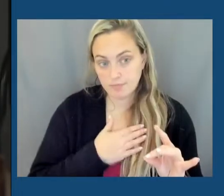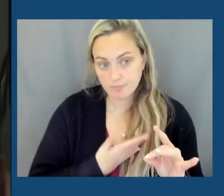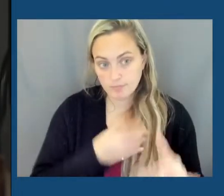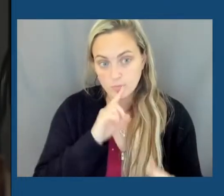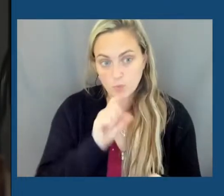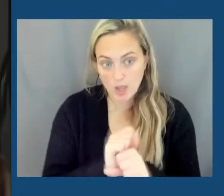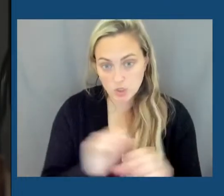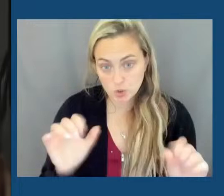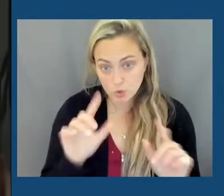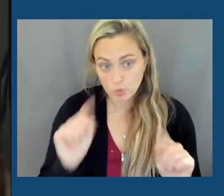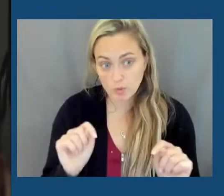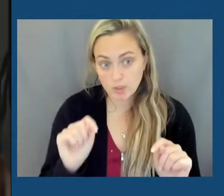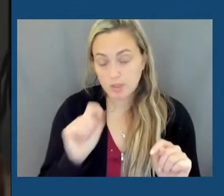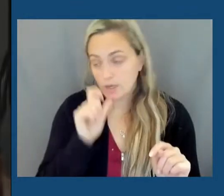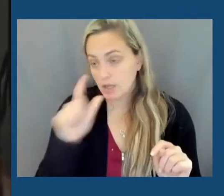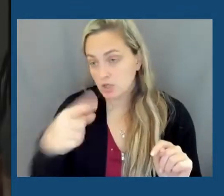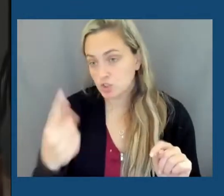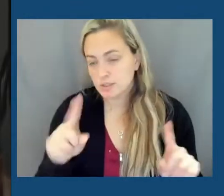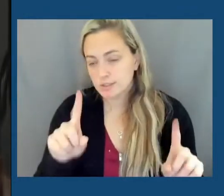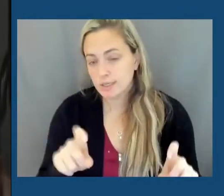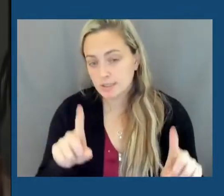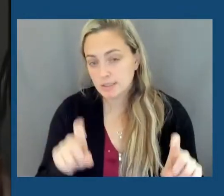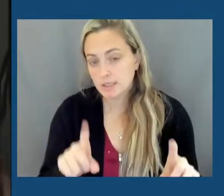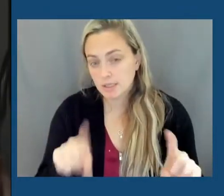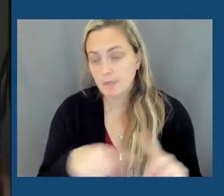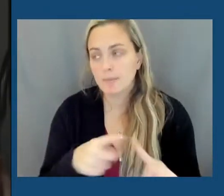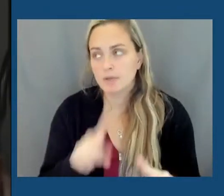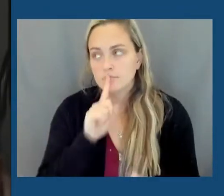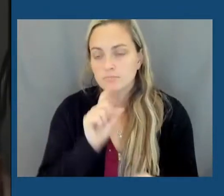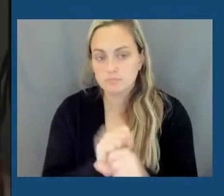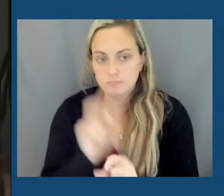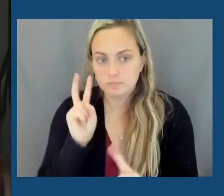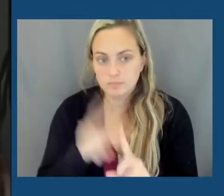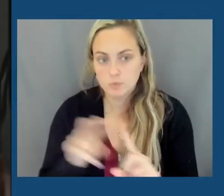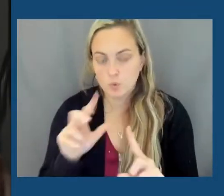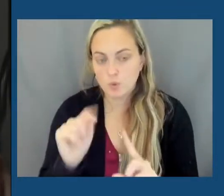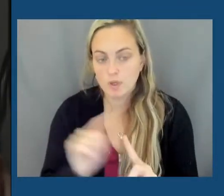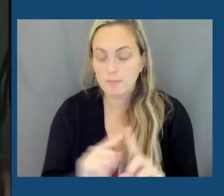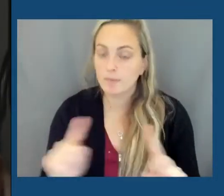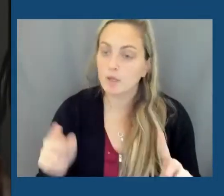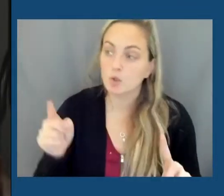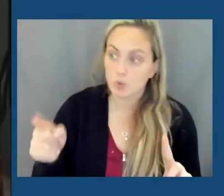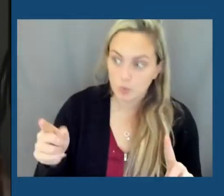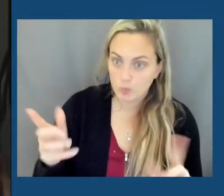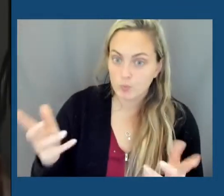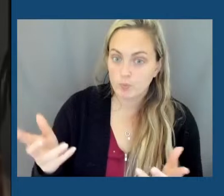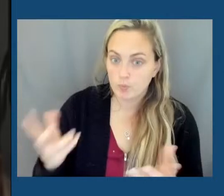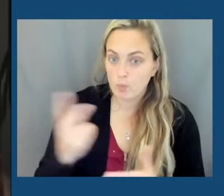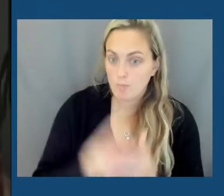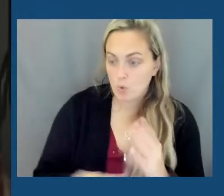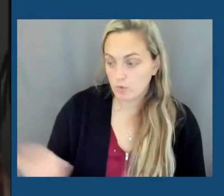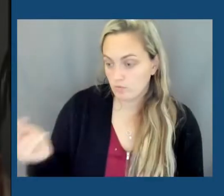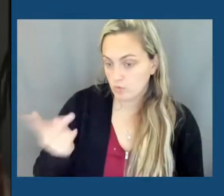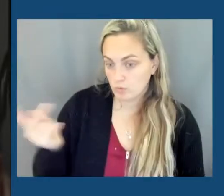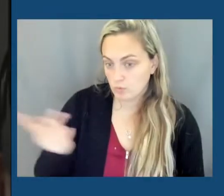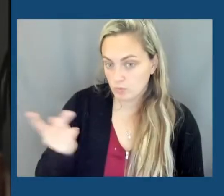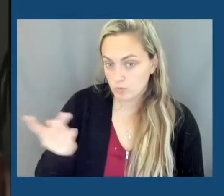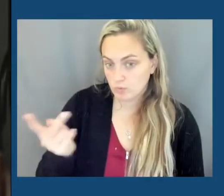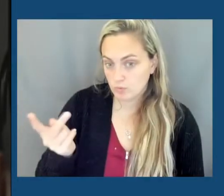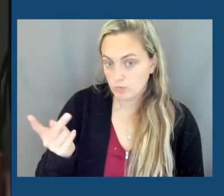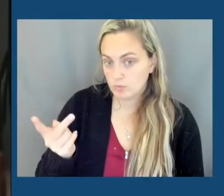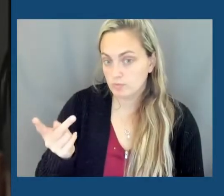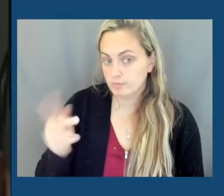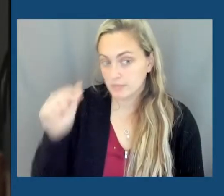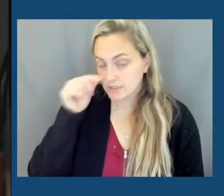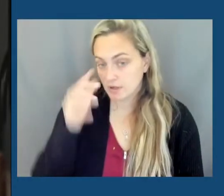it instead of testing our way to actually do it. But you, both of you, this great